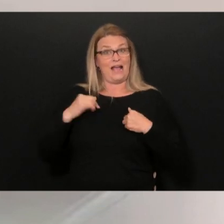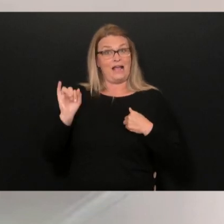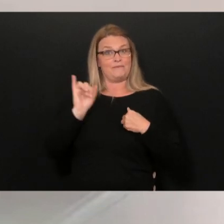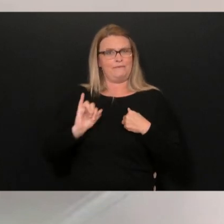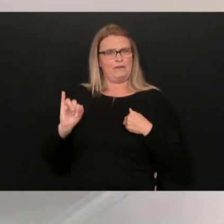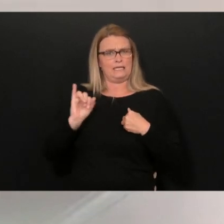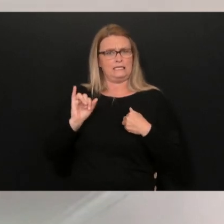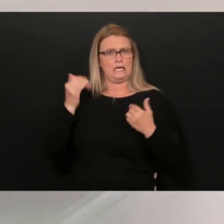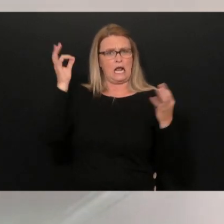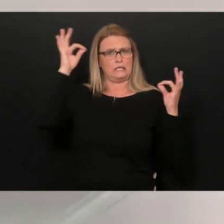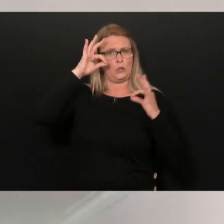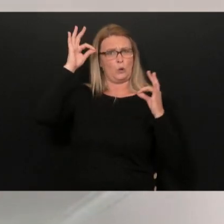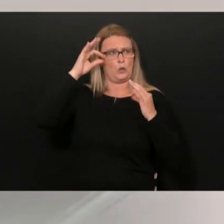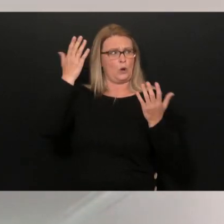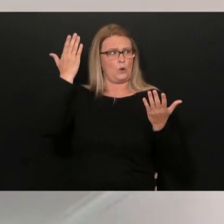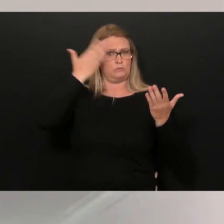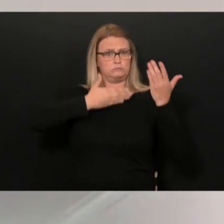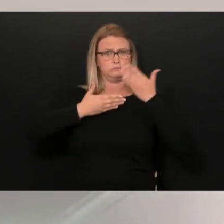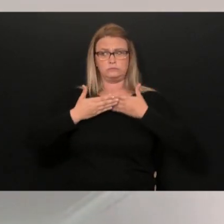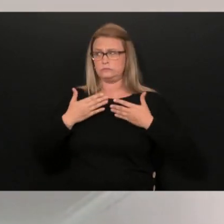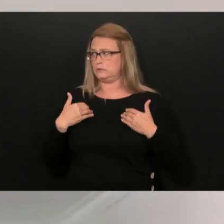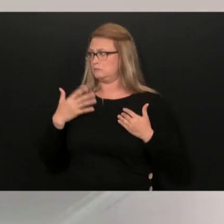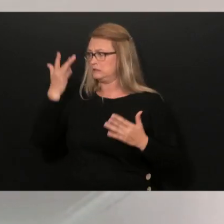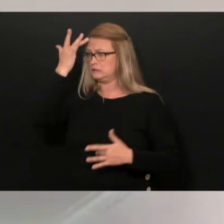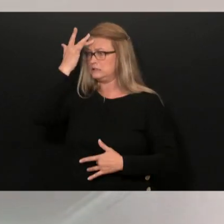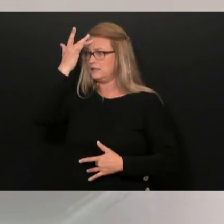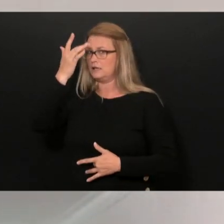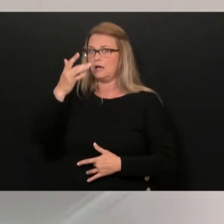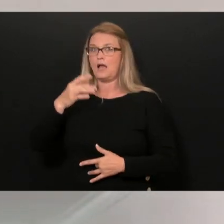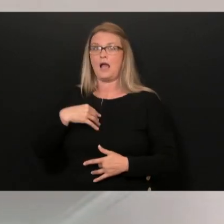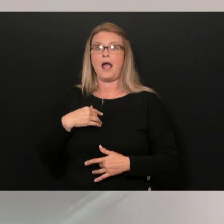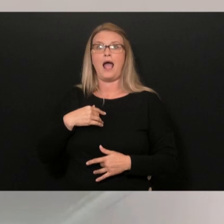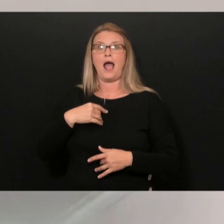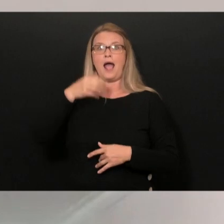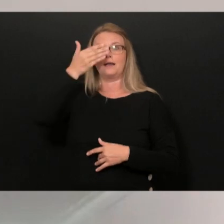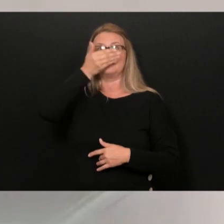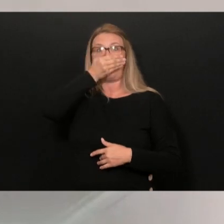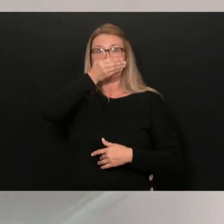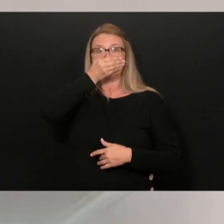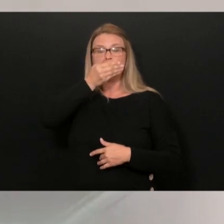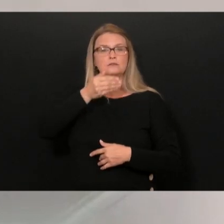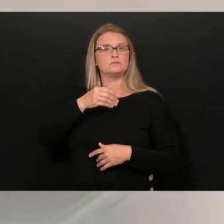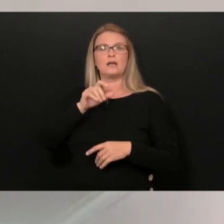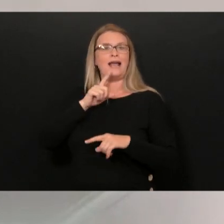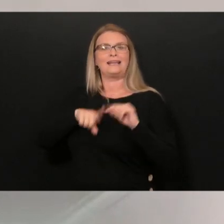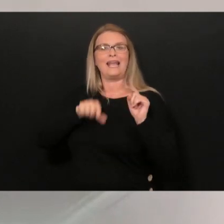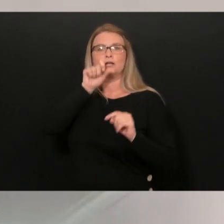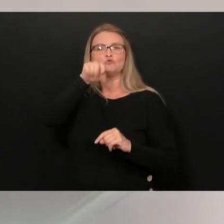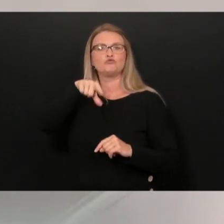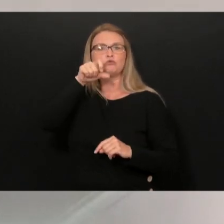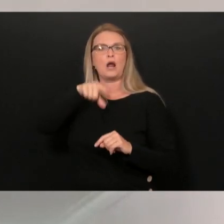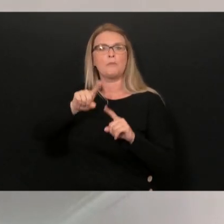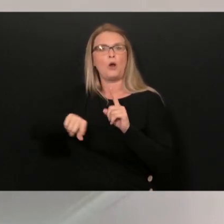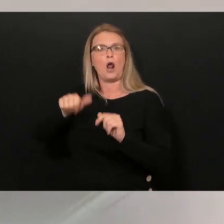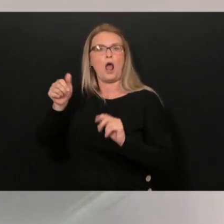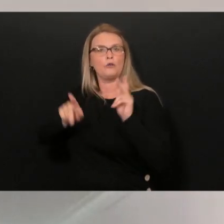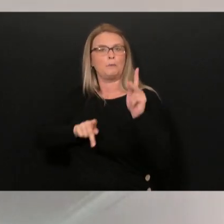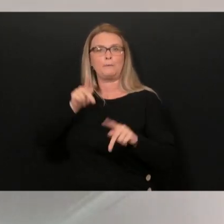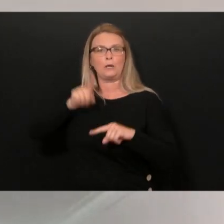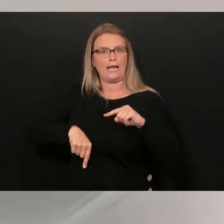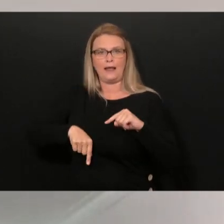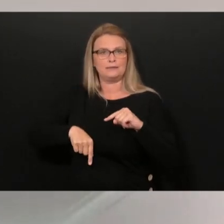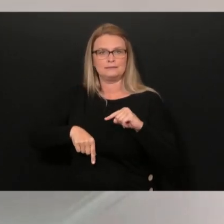it, we are able to protect others, because it reduces that droplet spray and reduces